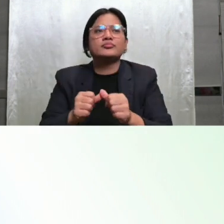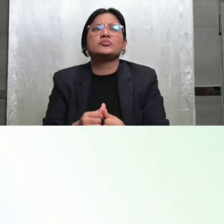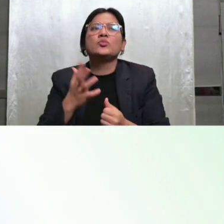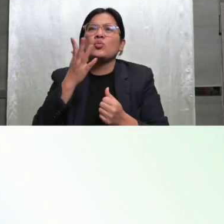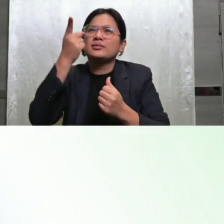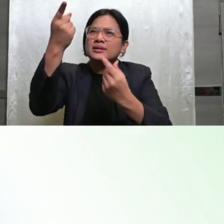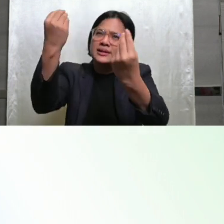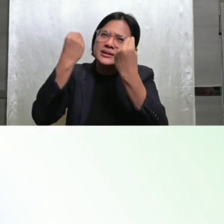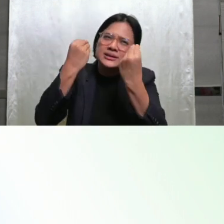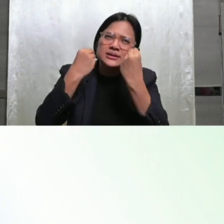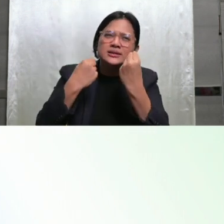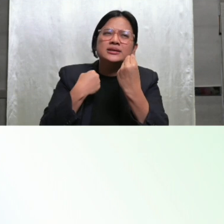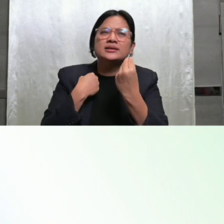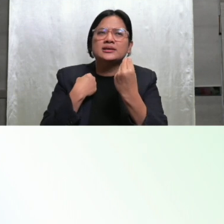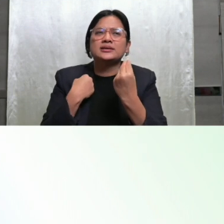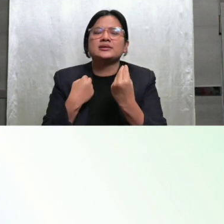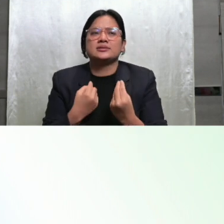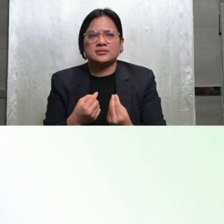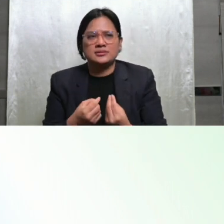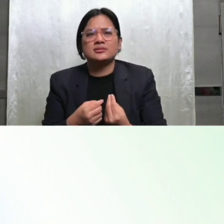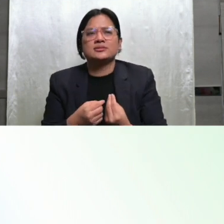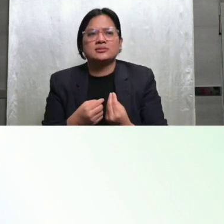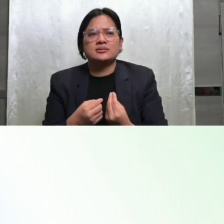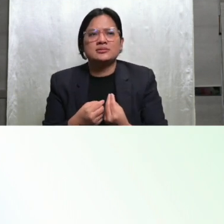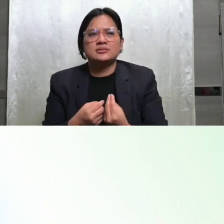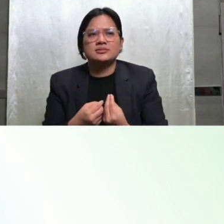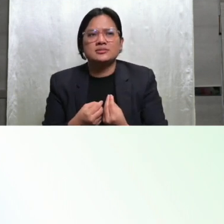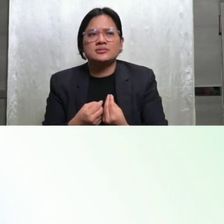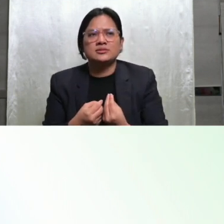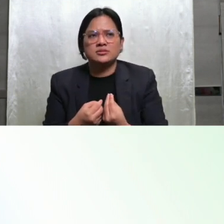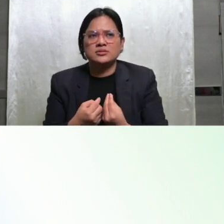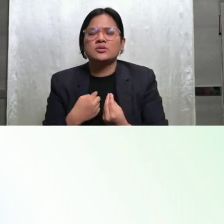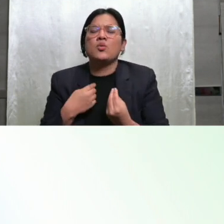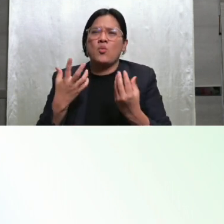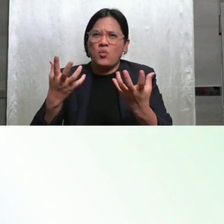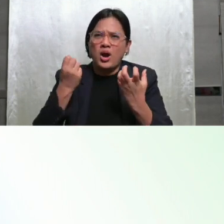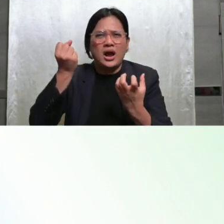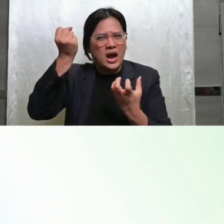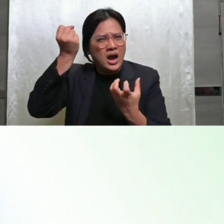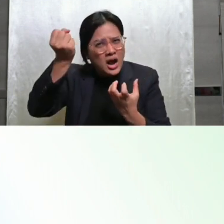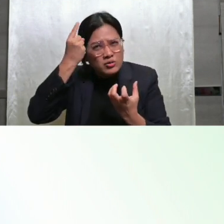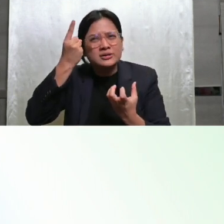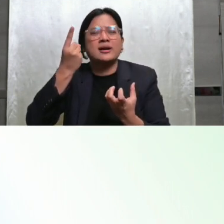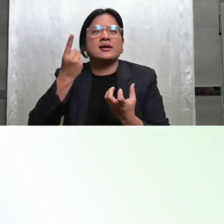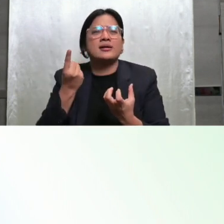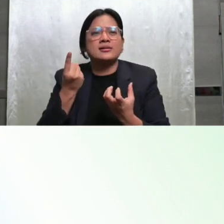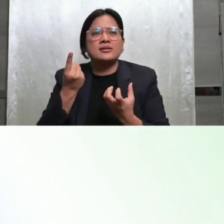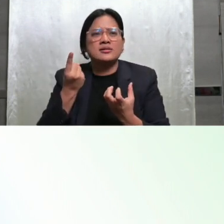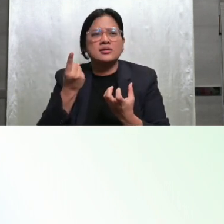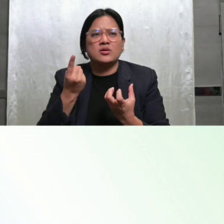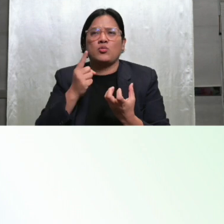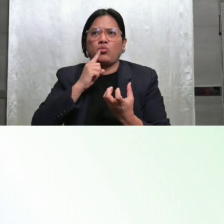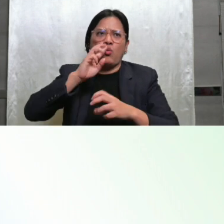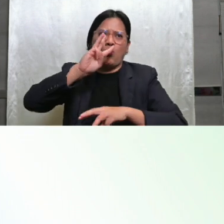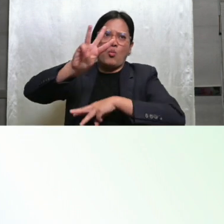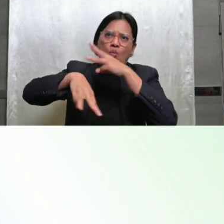So we also try to understand the global demand of the skills, and we found out that the higher cognitive and technological